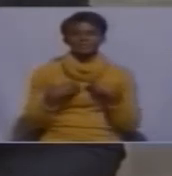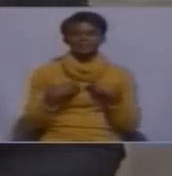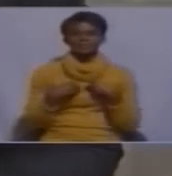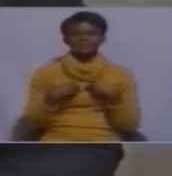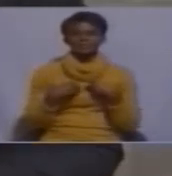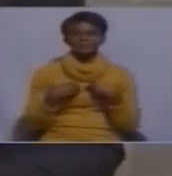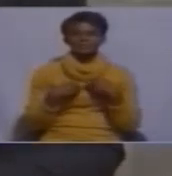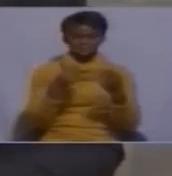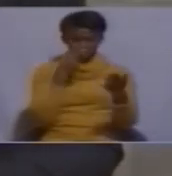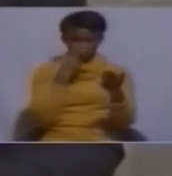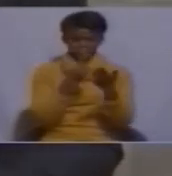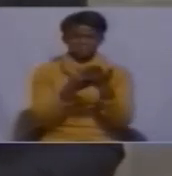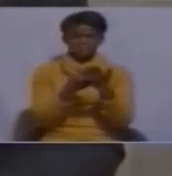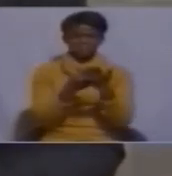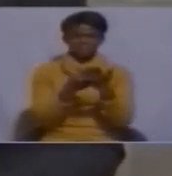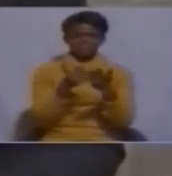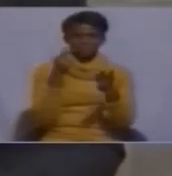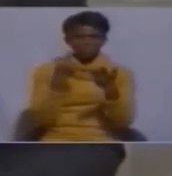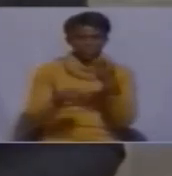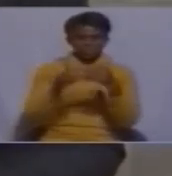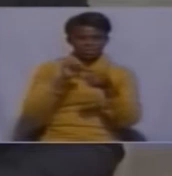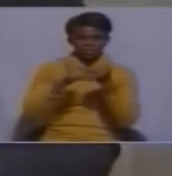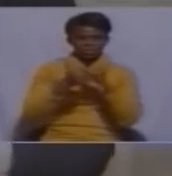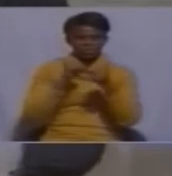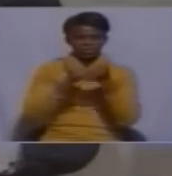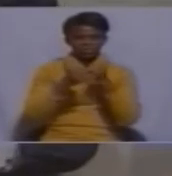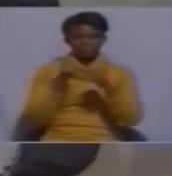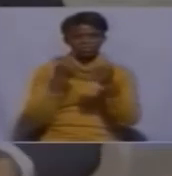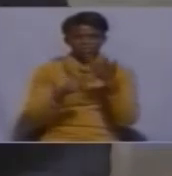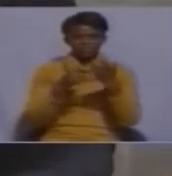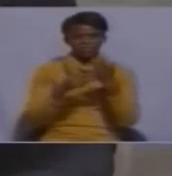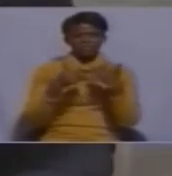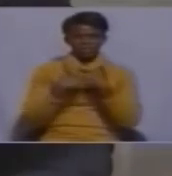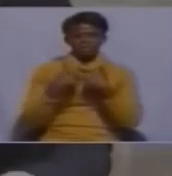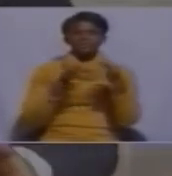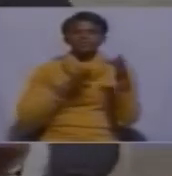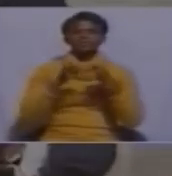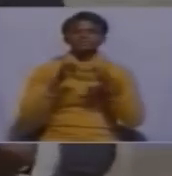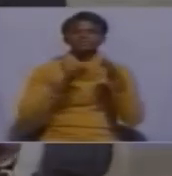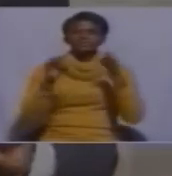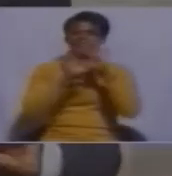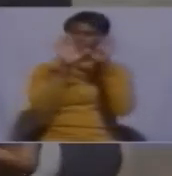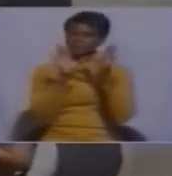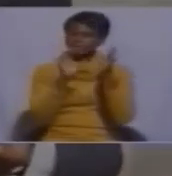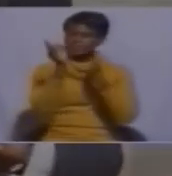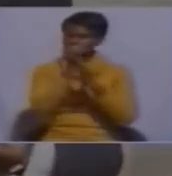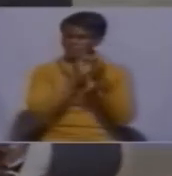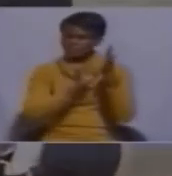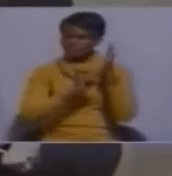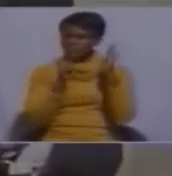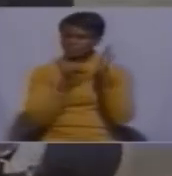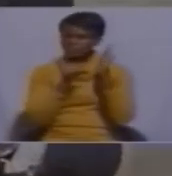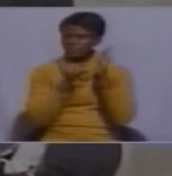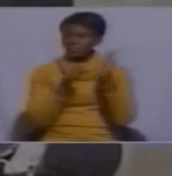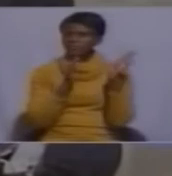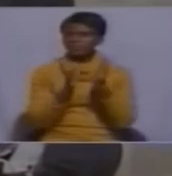When you look at what was in issue, mostly I've stated that the draft, as was